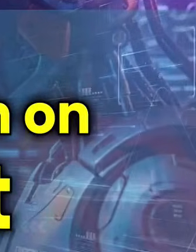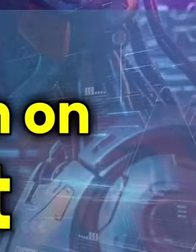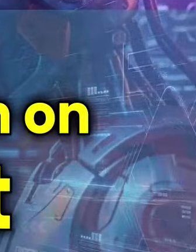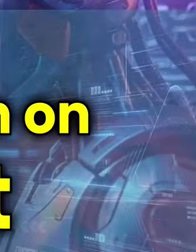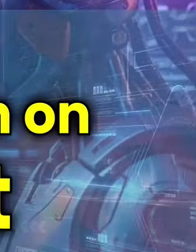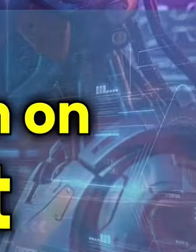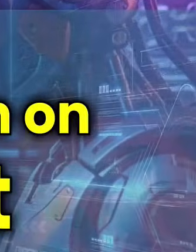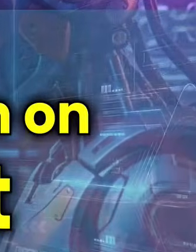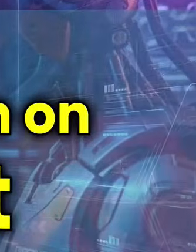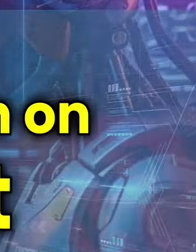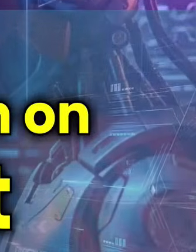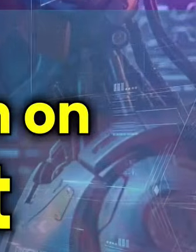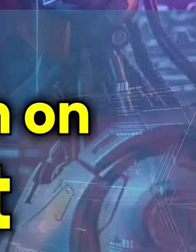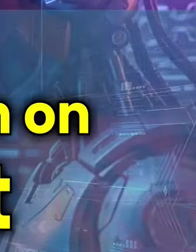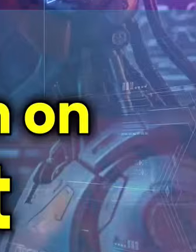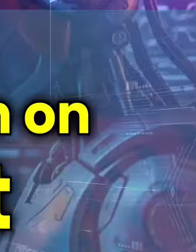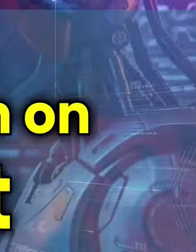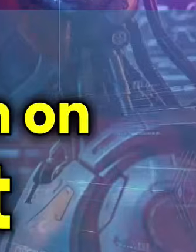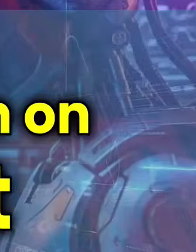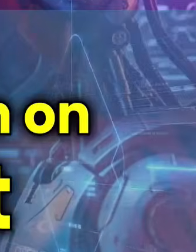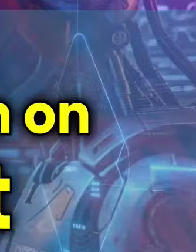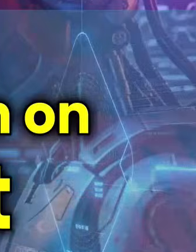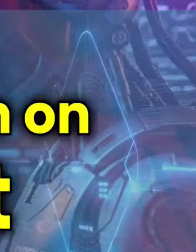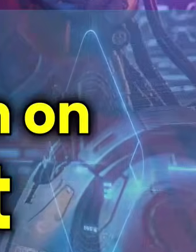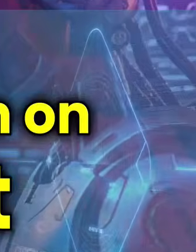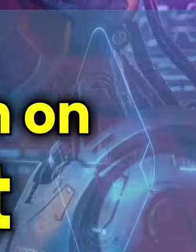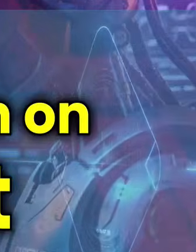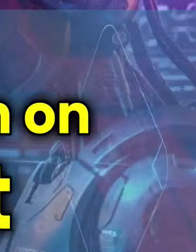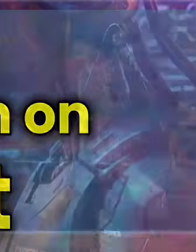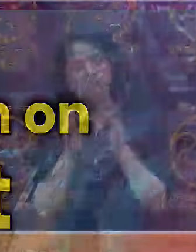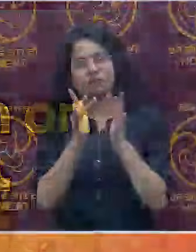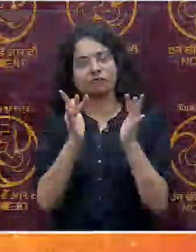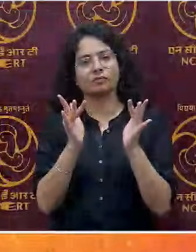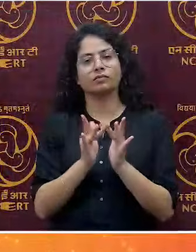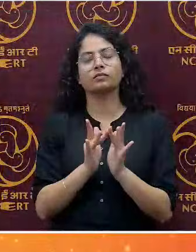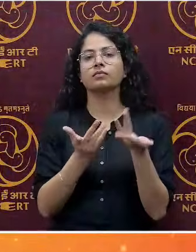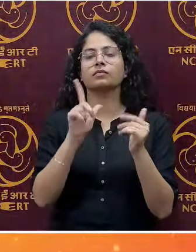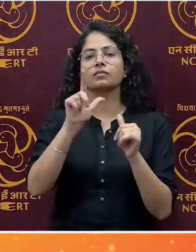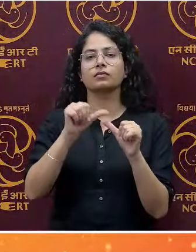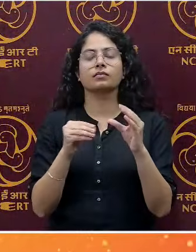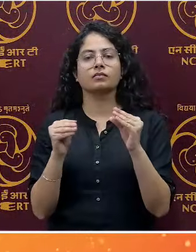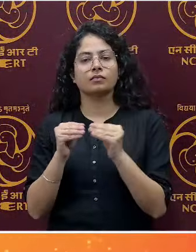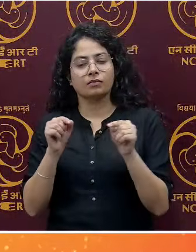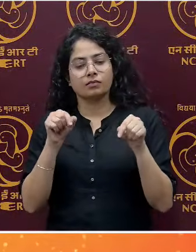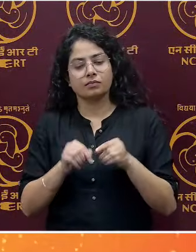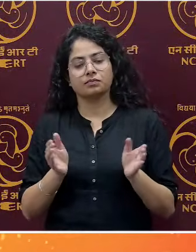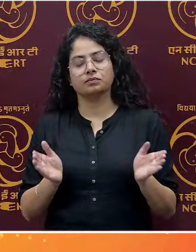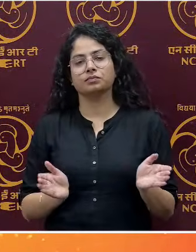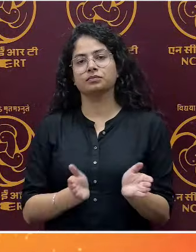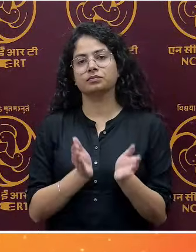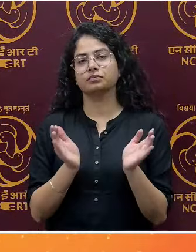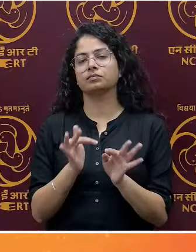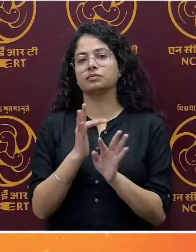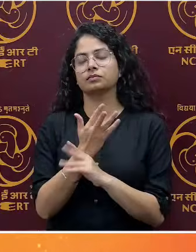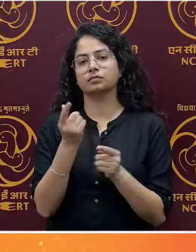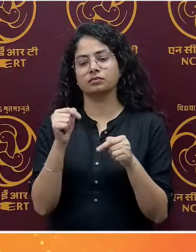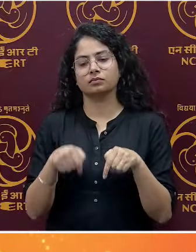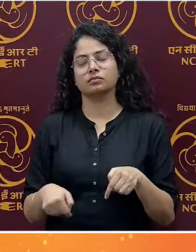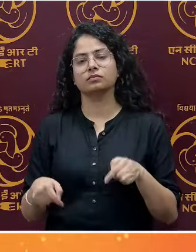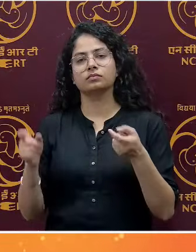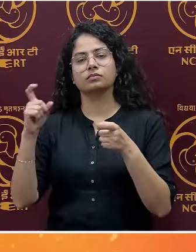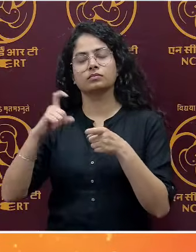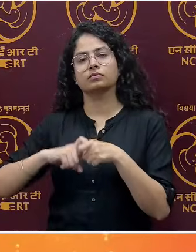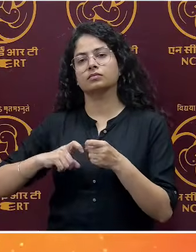on simple interest, and we are going to learn how virtual lab can support and enhance computer science learning, and we are joined by